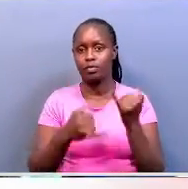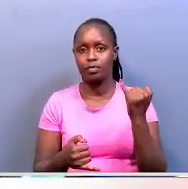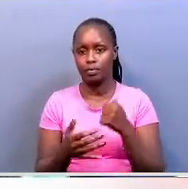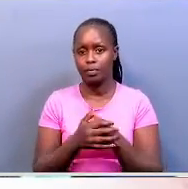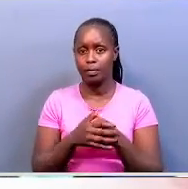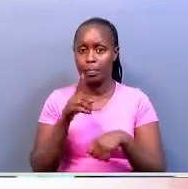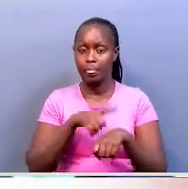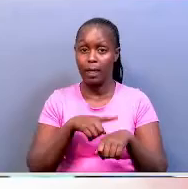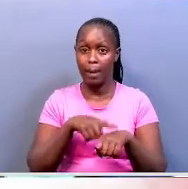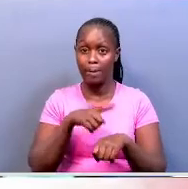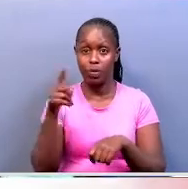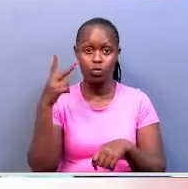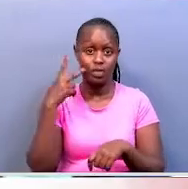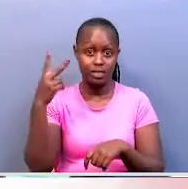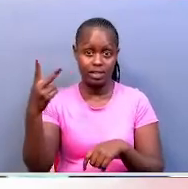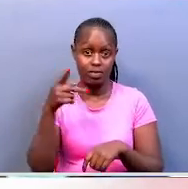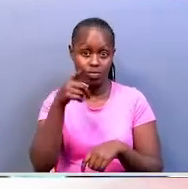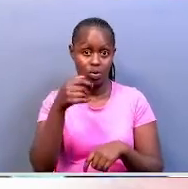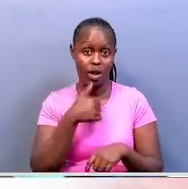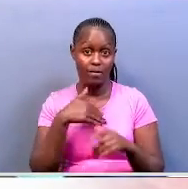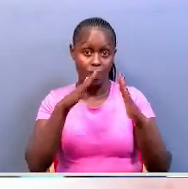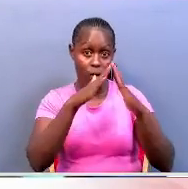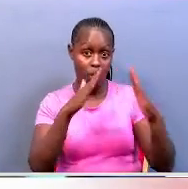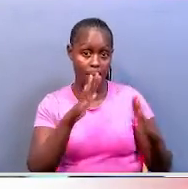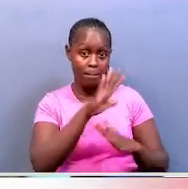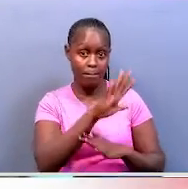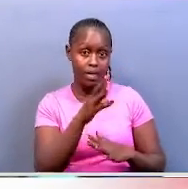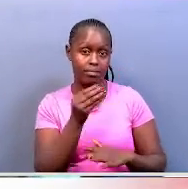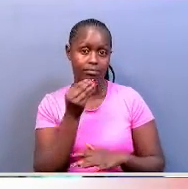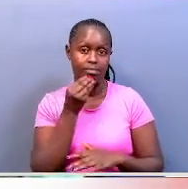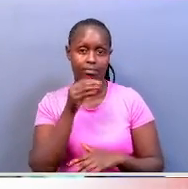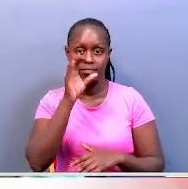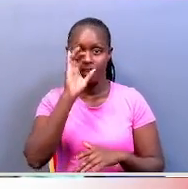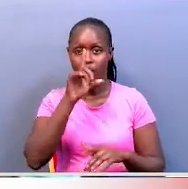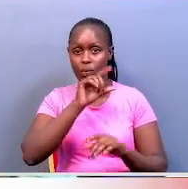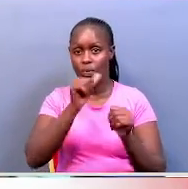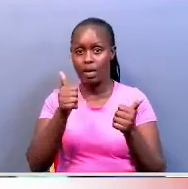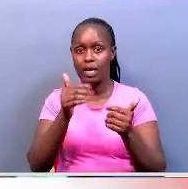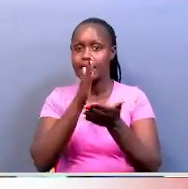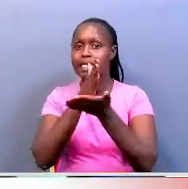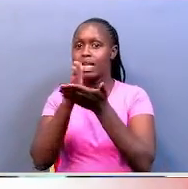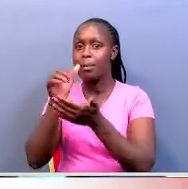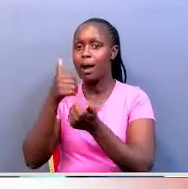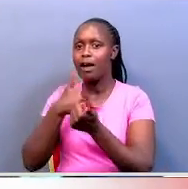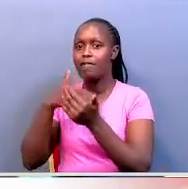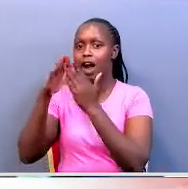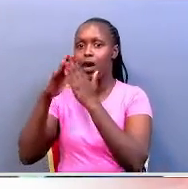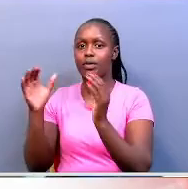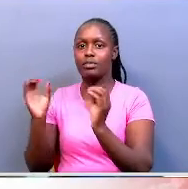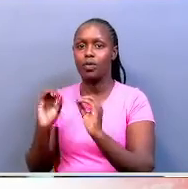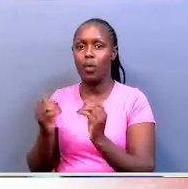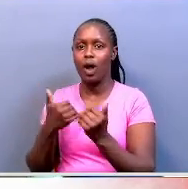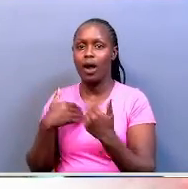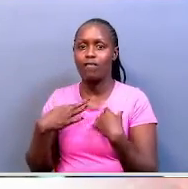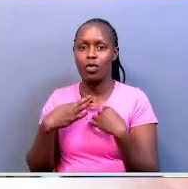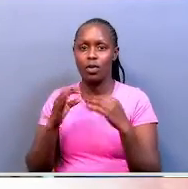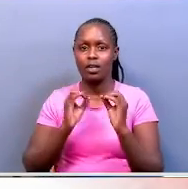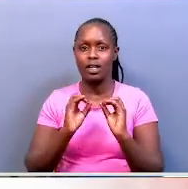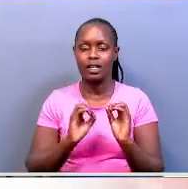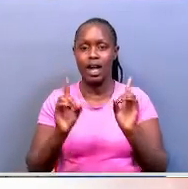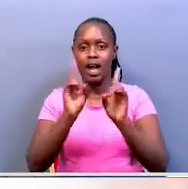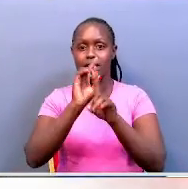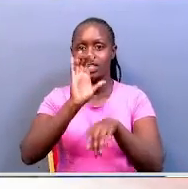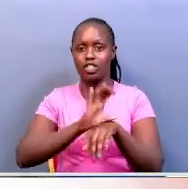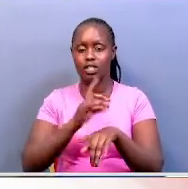unakula unakunywa kwa nyumba yako, kuna wengine ambao hawali, hawanywi, hawana cha kuvaa. So as a church we want to start